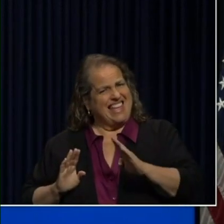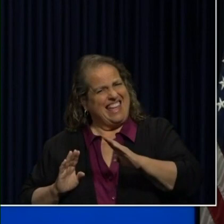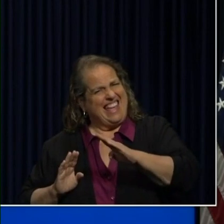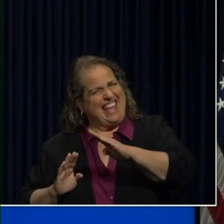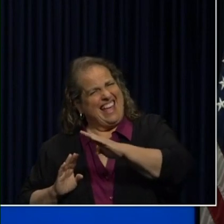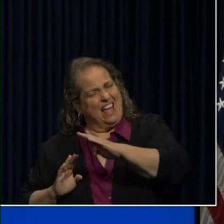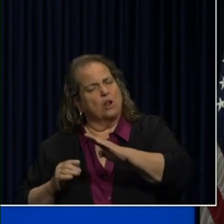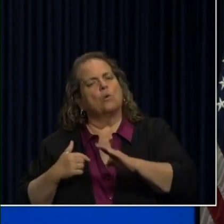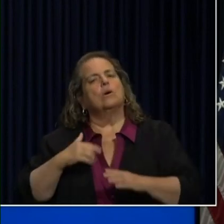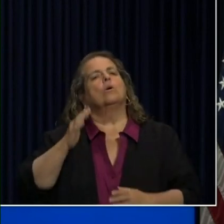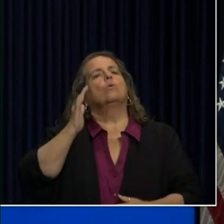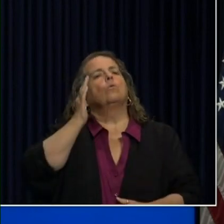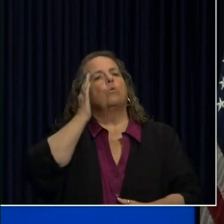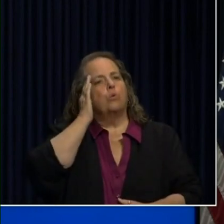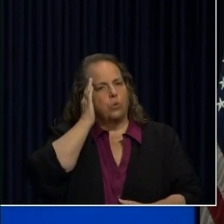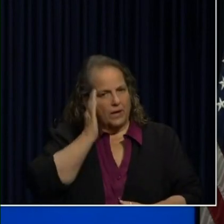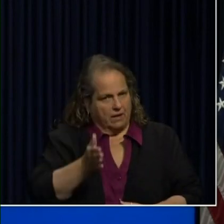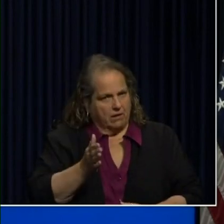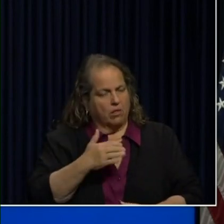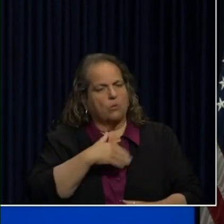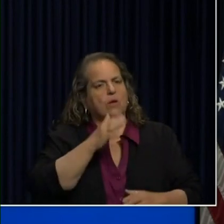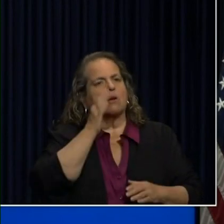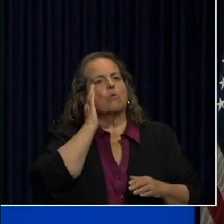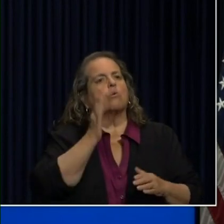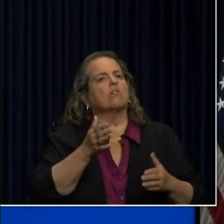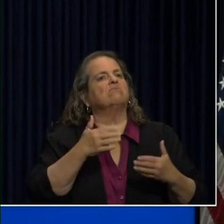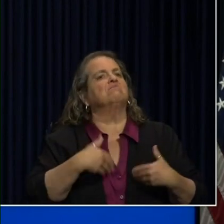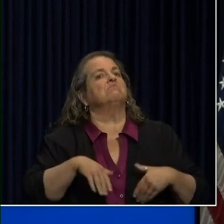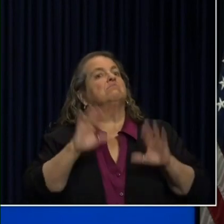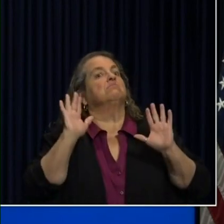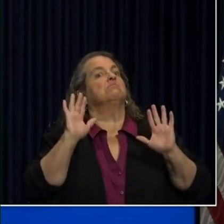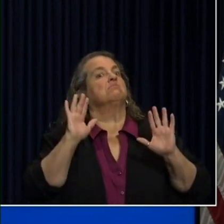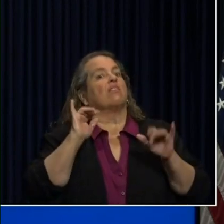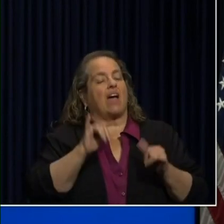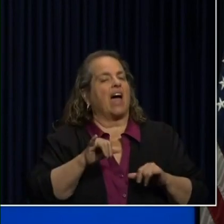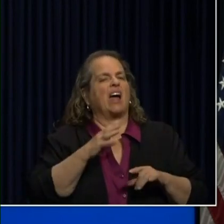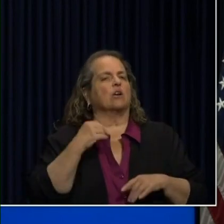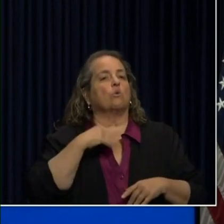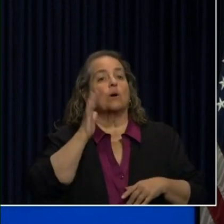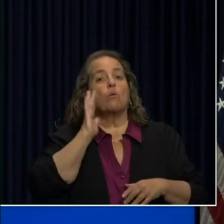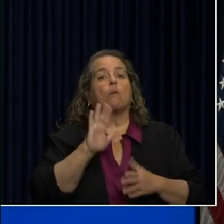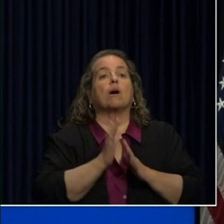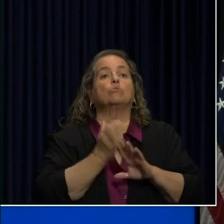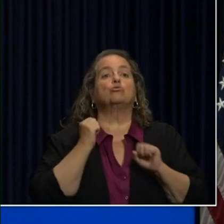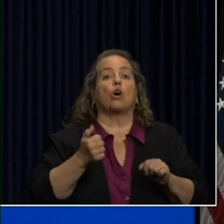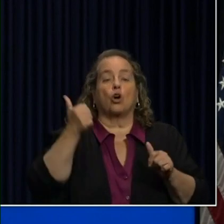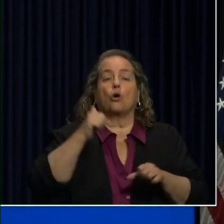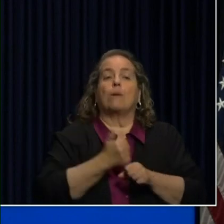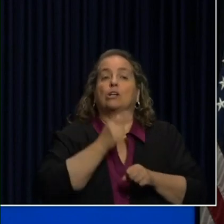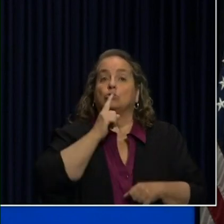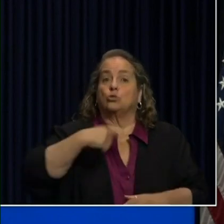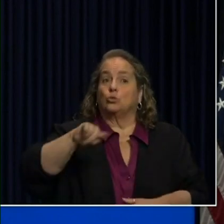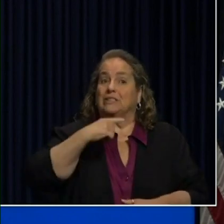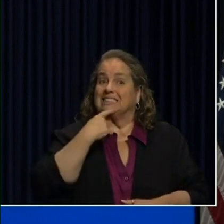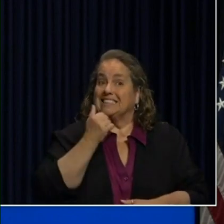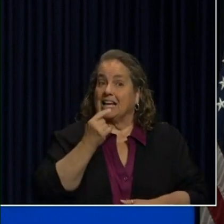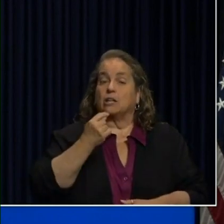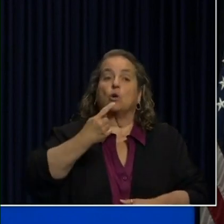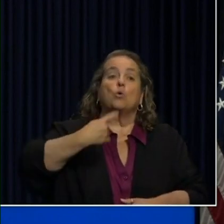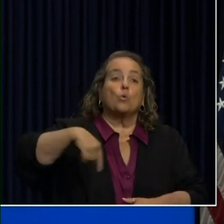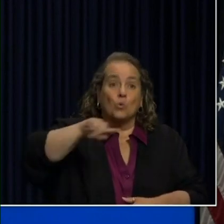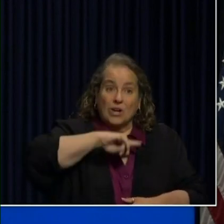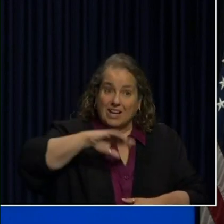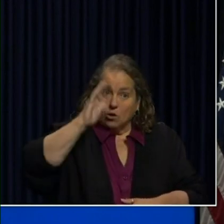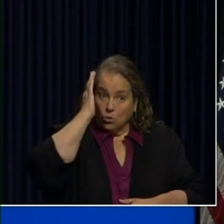this, and I believe we will come out of this stronger. So let's make sure we say it and we believe it. We will get